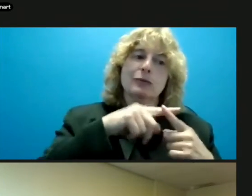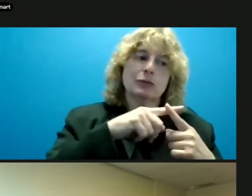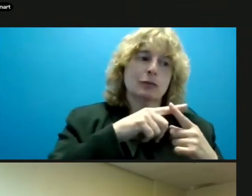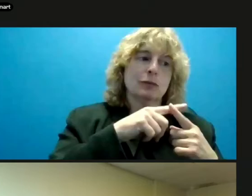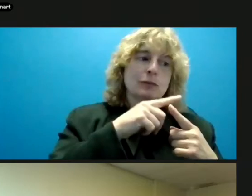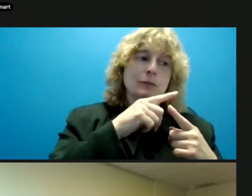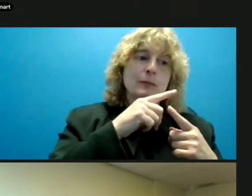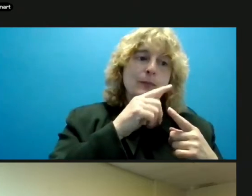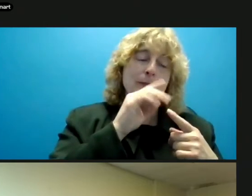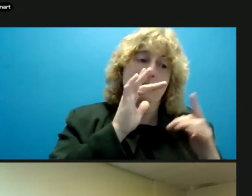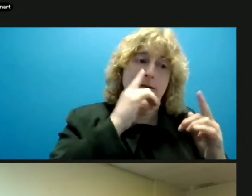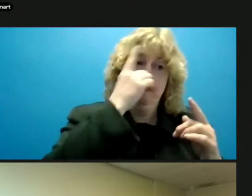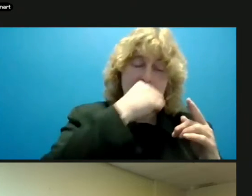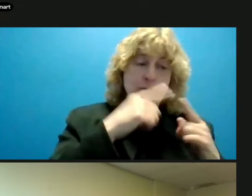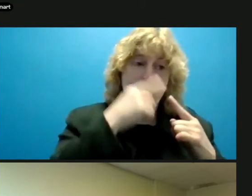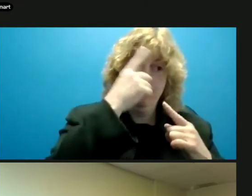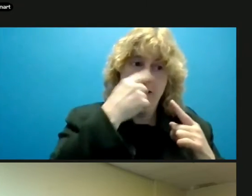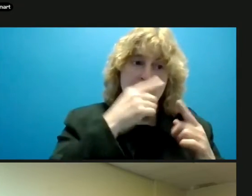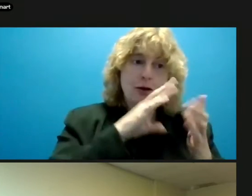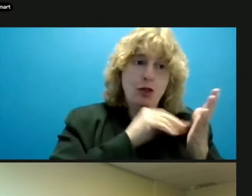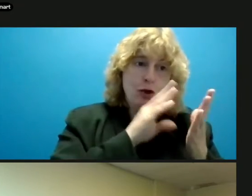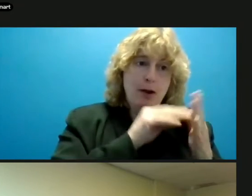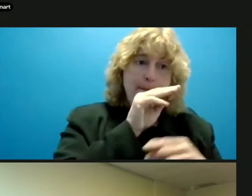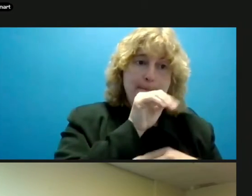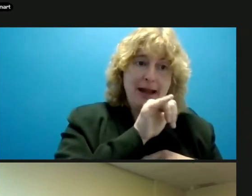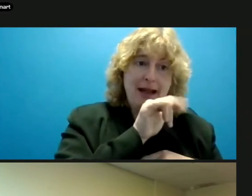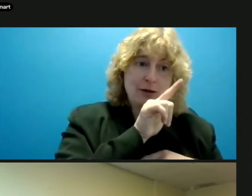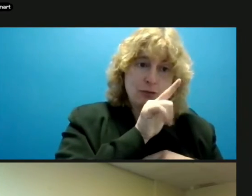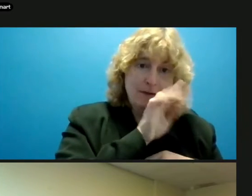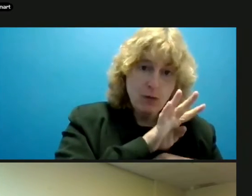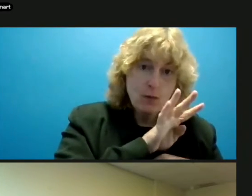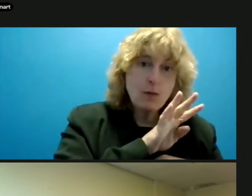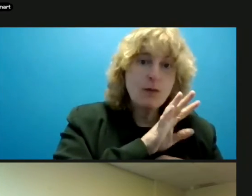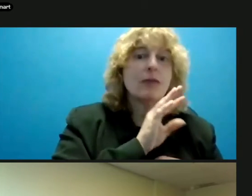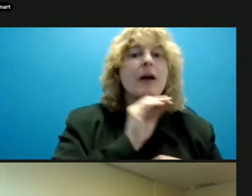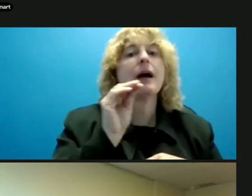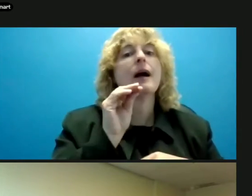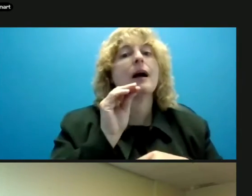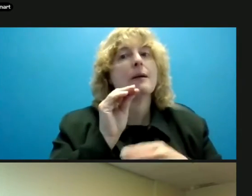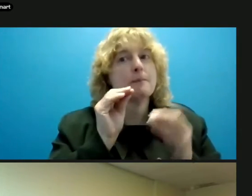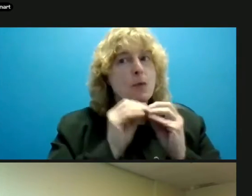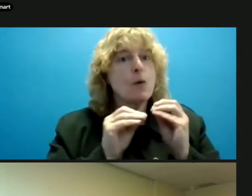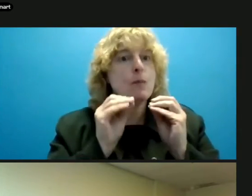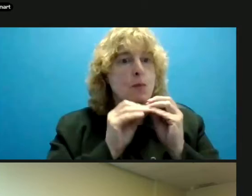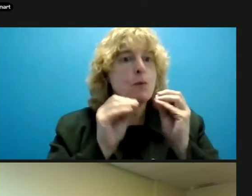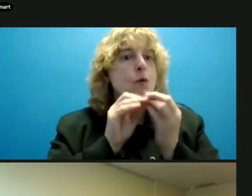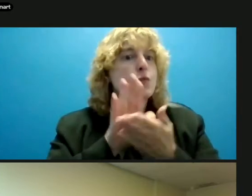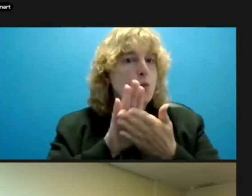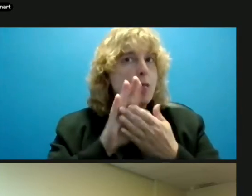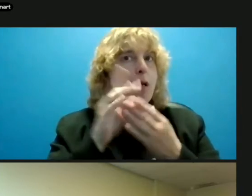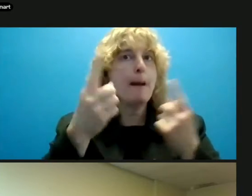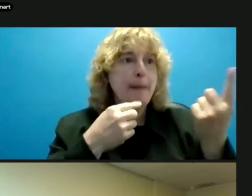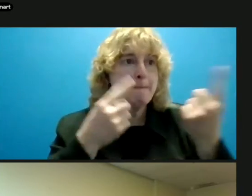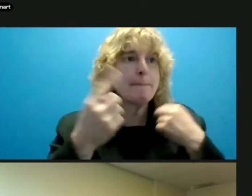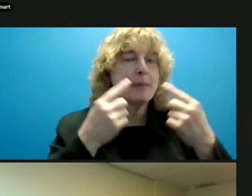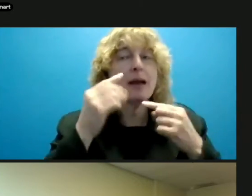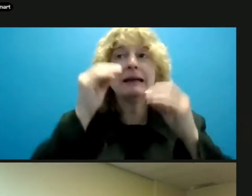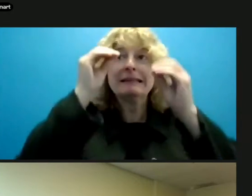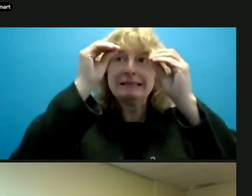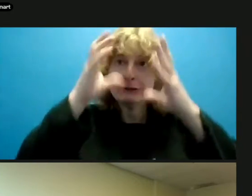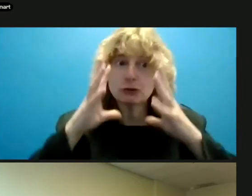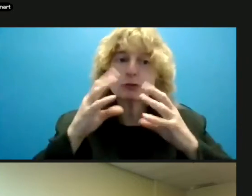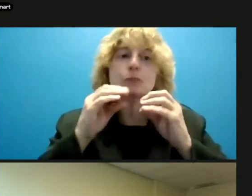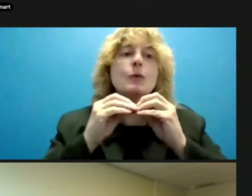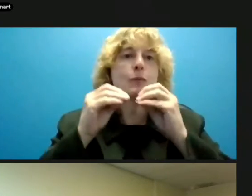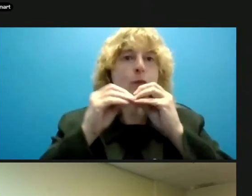students that are reporting to our schools daily, and we have more and more teachers that are also reporting face-to-face for our students. I think I also want